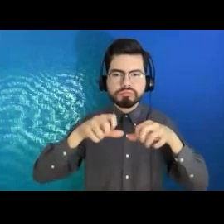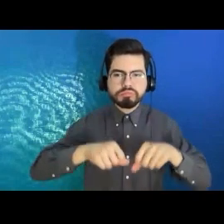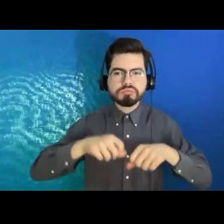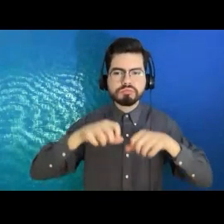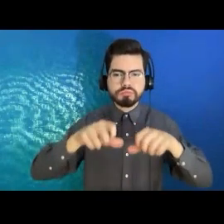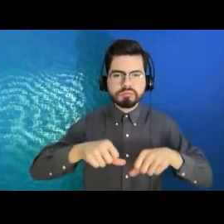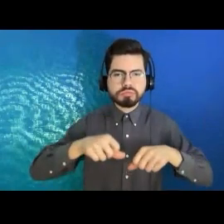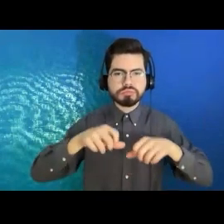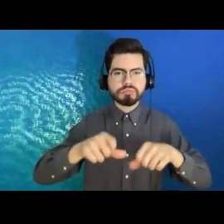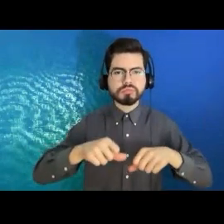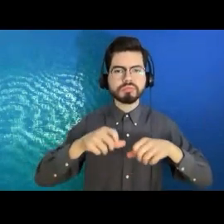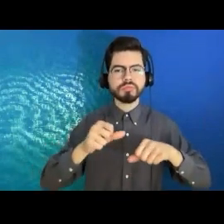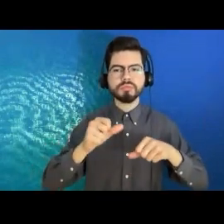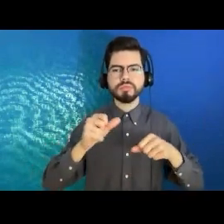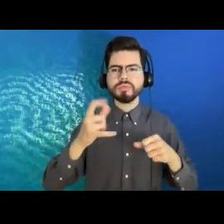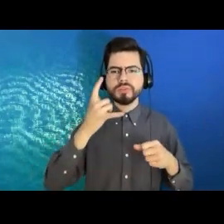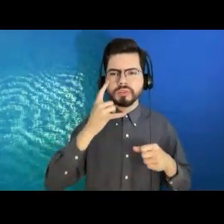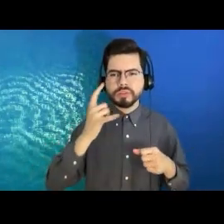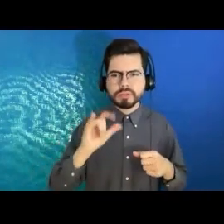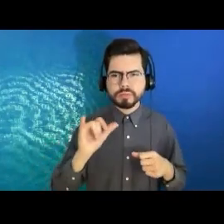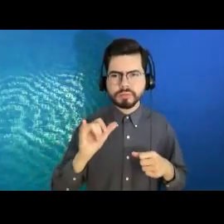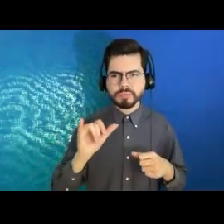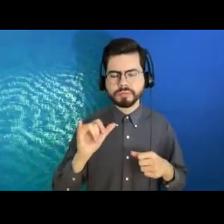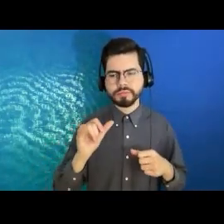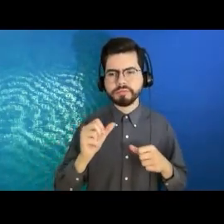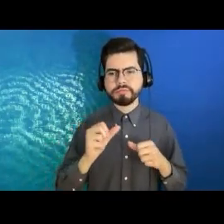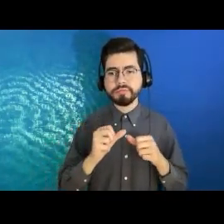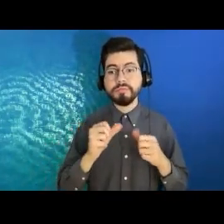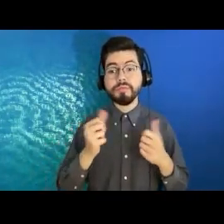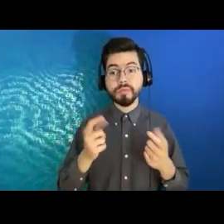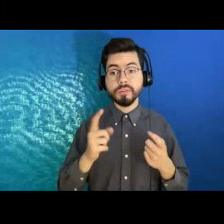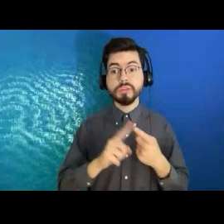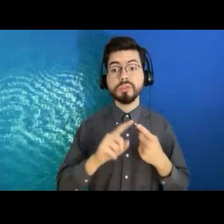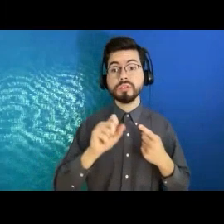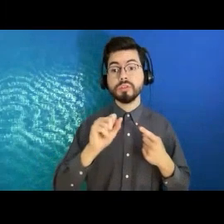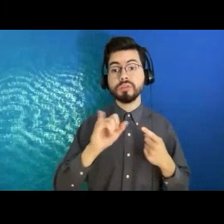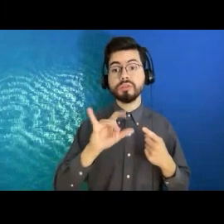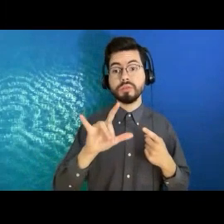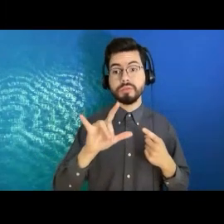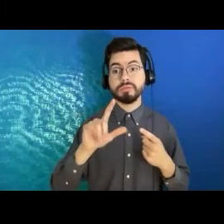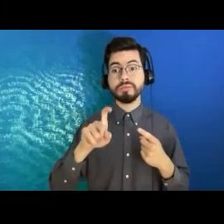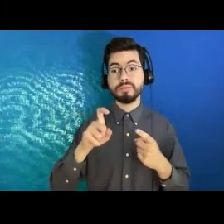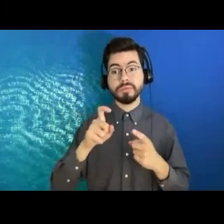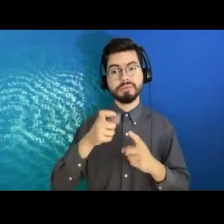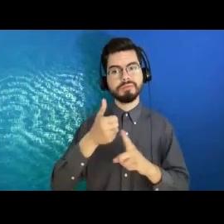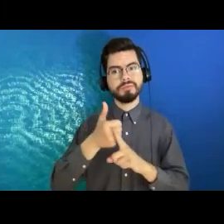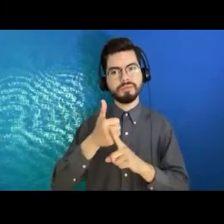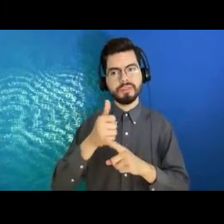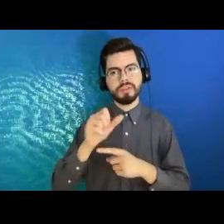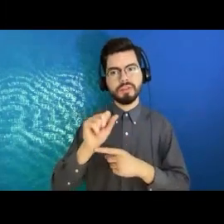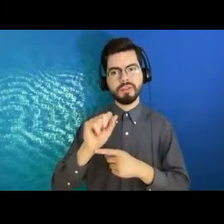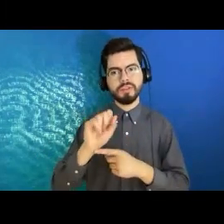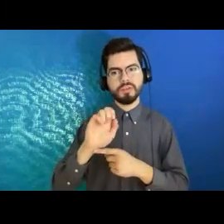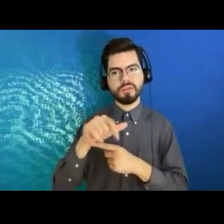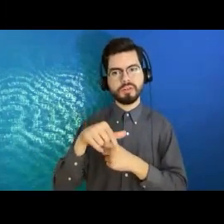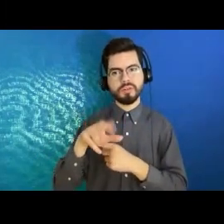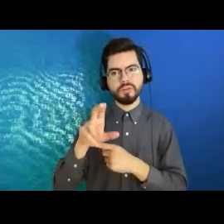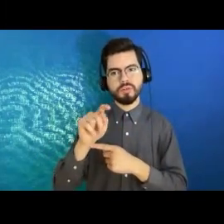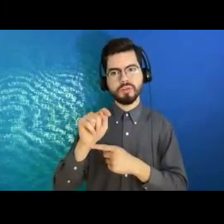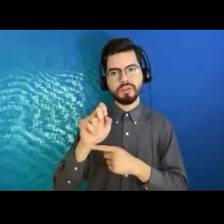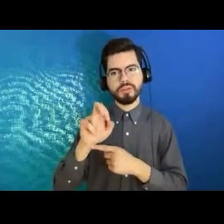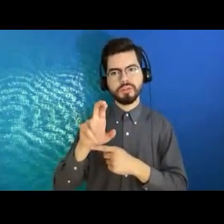would start with the soils need to be able to sequester carbon. You got to be able to hold on to the